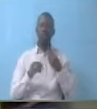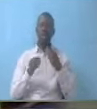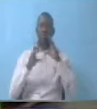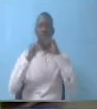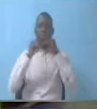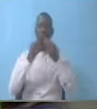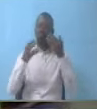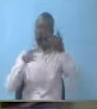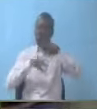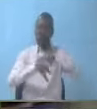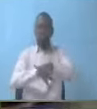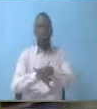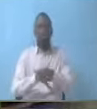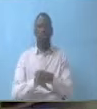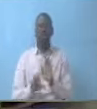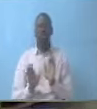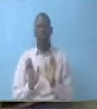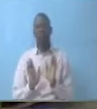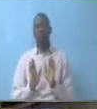speeches.